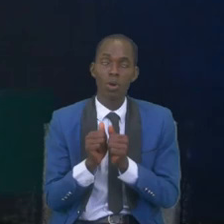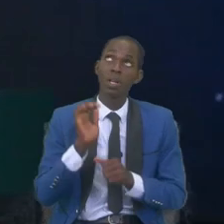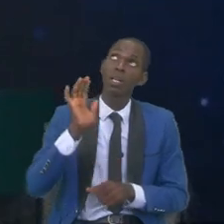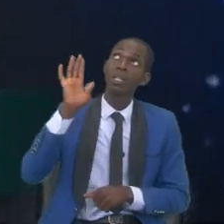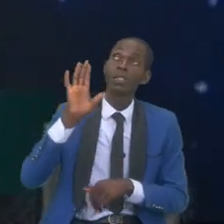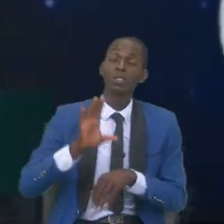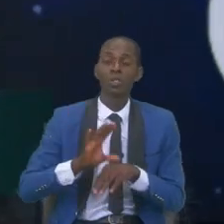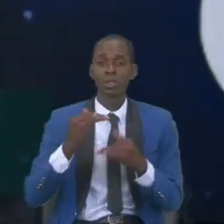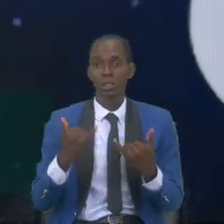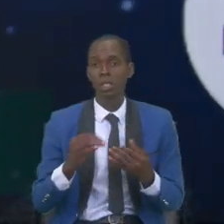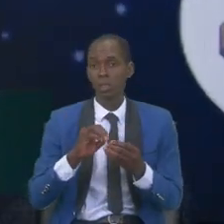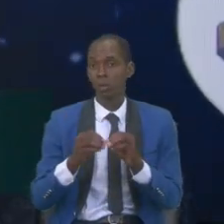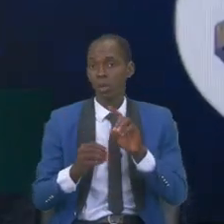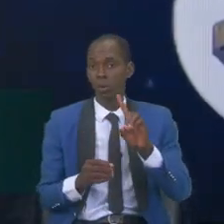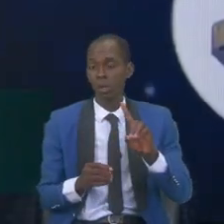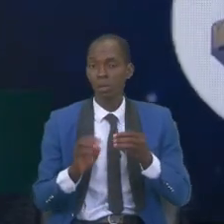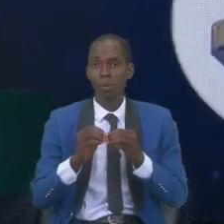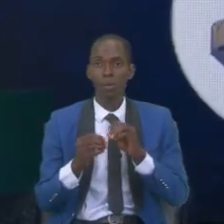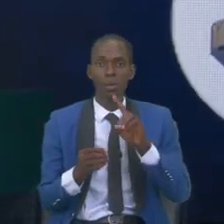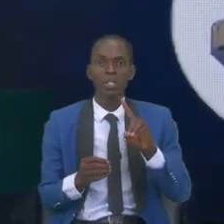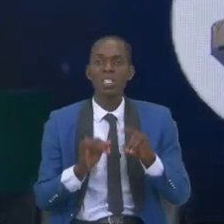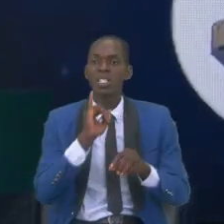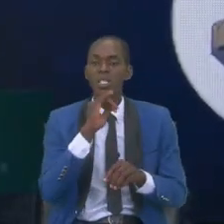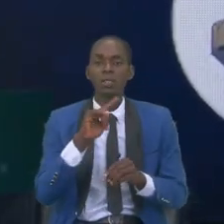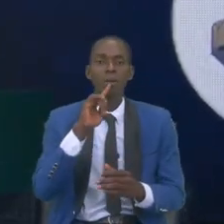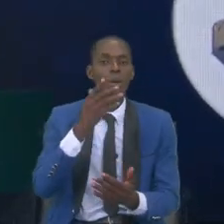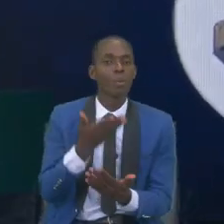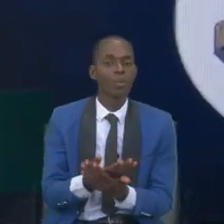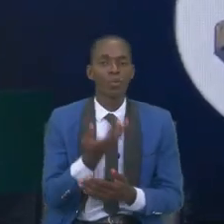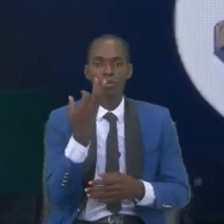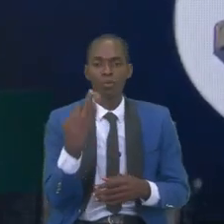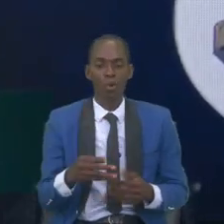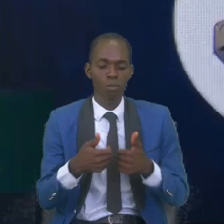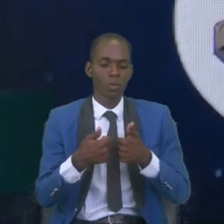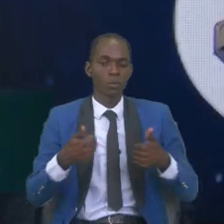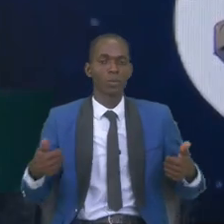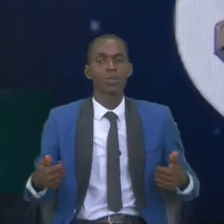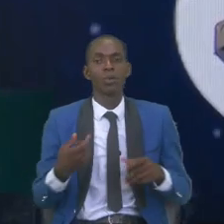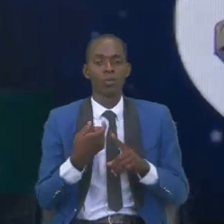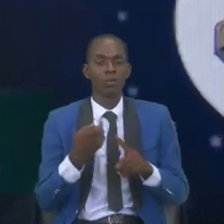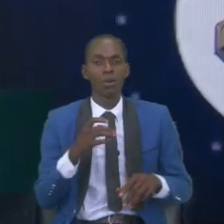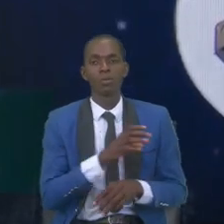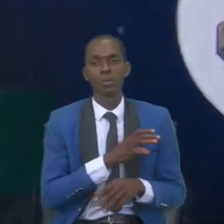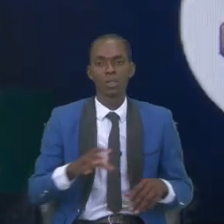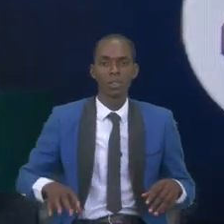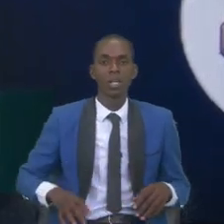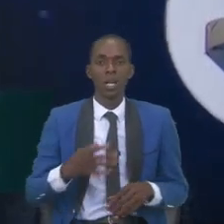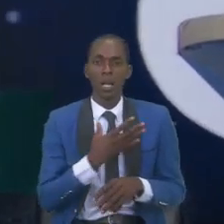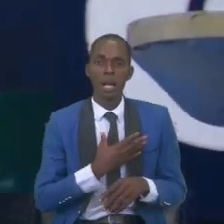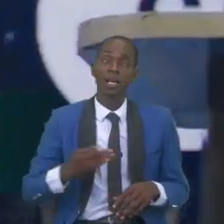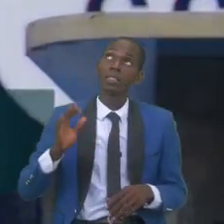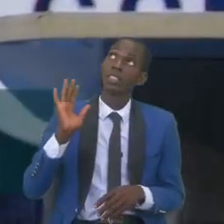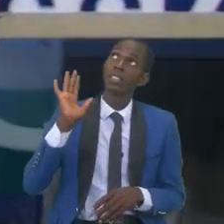number one. Number one is the evidence of separation from Christ and his church. It